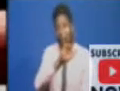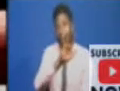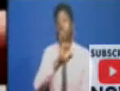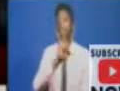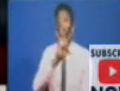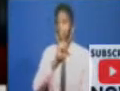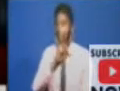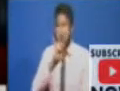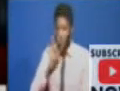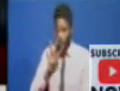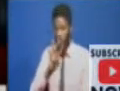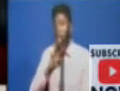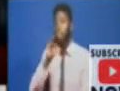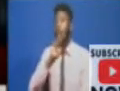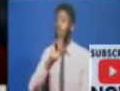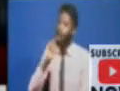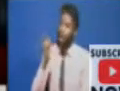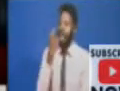544 million Kenya shillings.